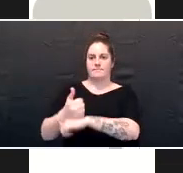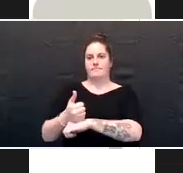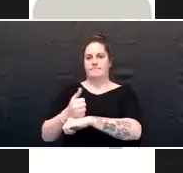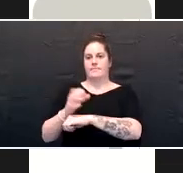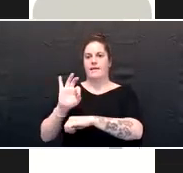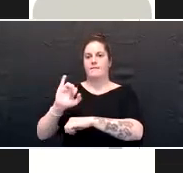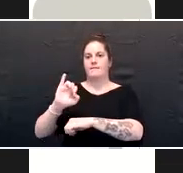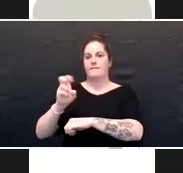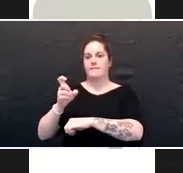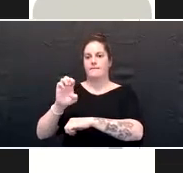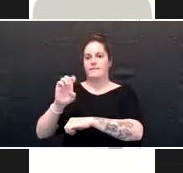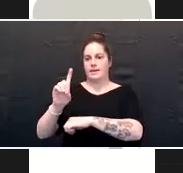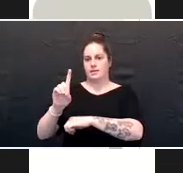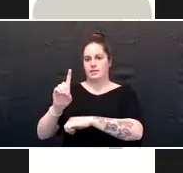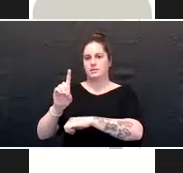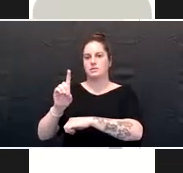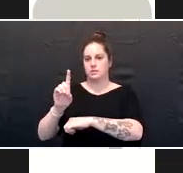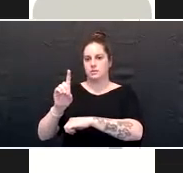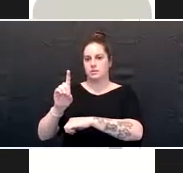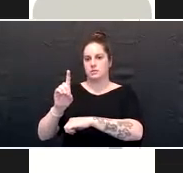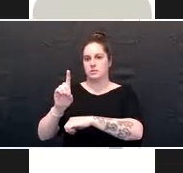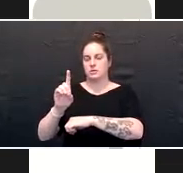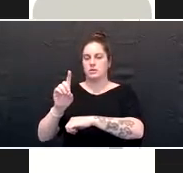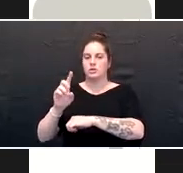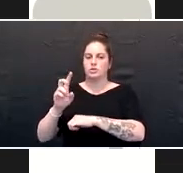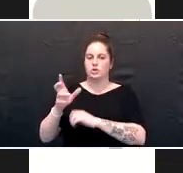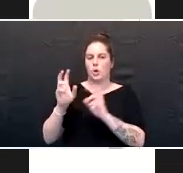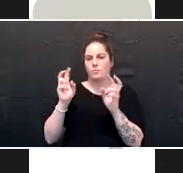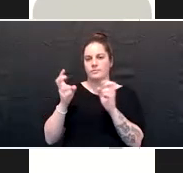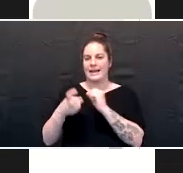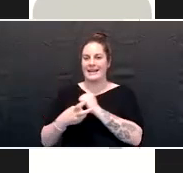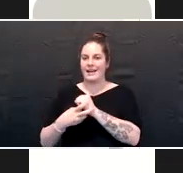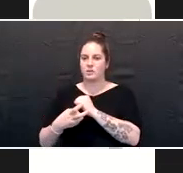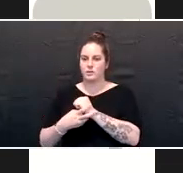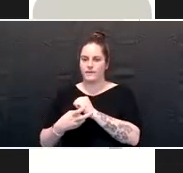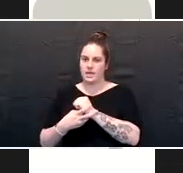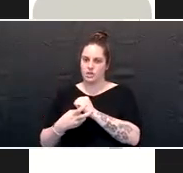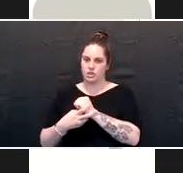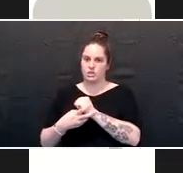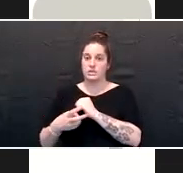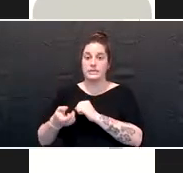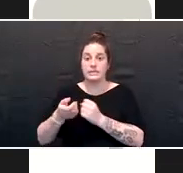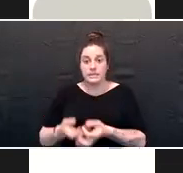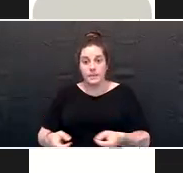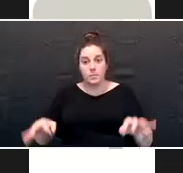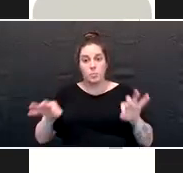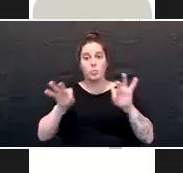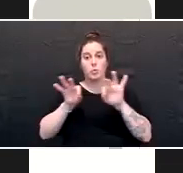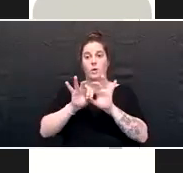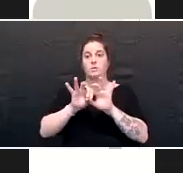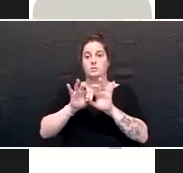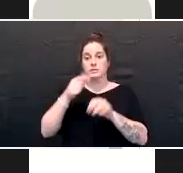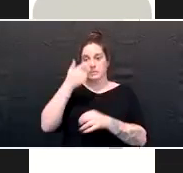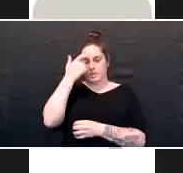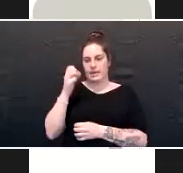Okay. So this idea of conservation is very important in physics because momentum, as